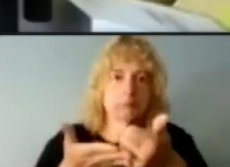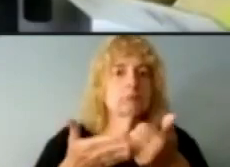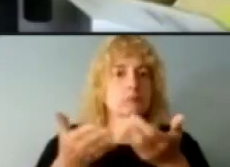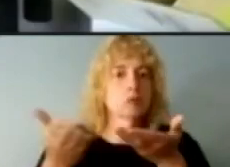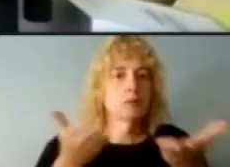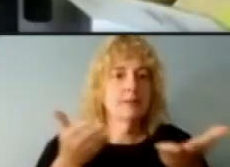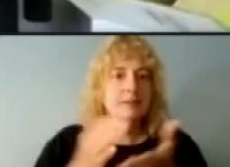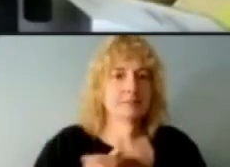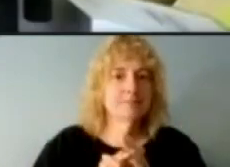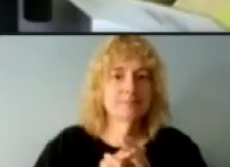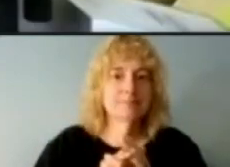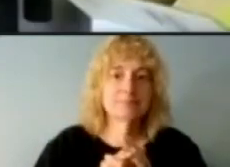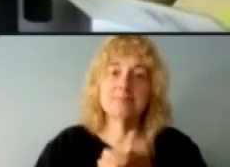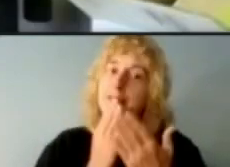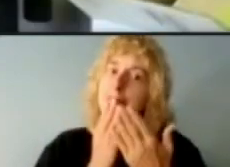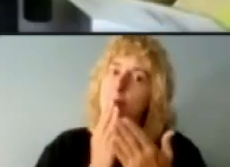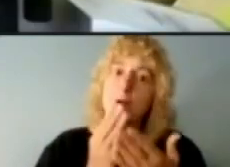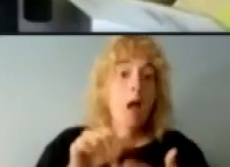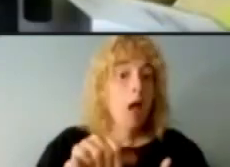Any other questions?